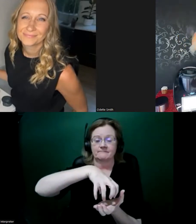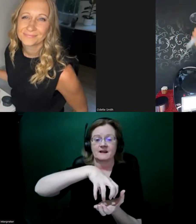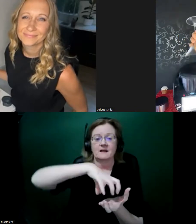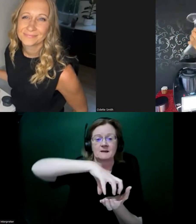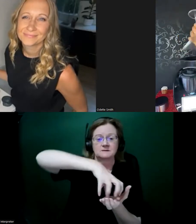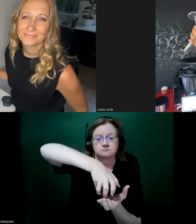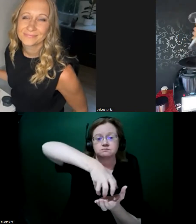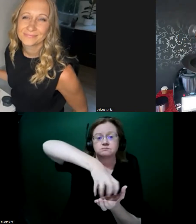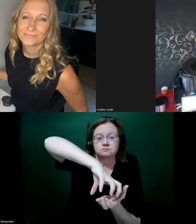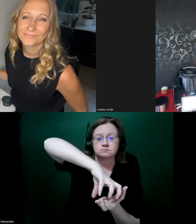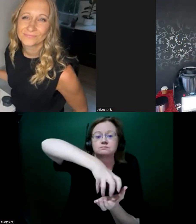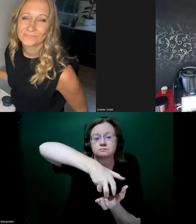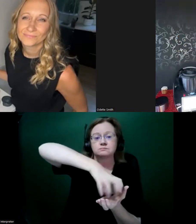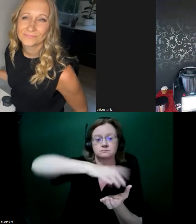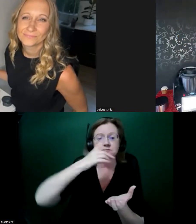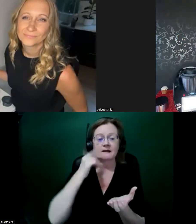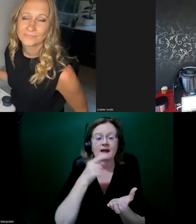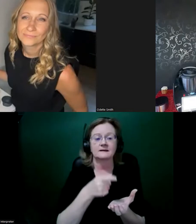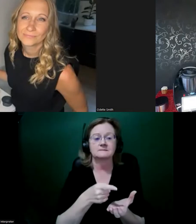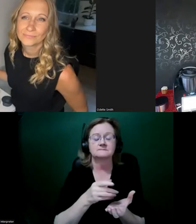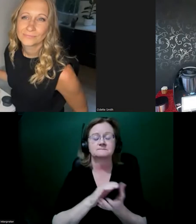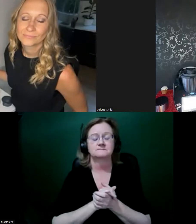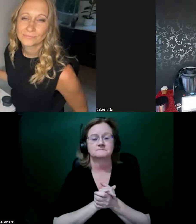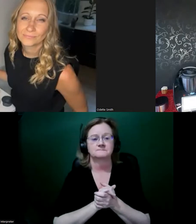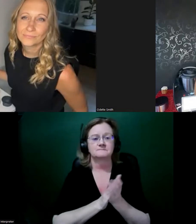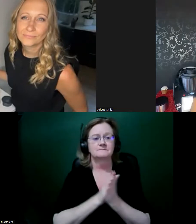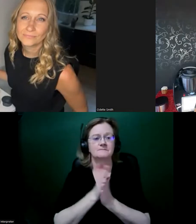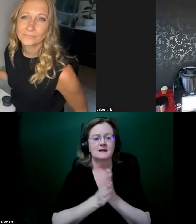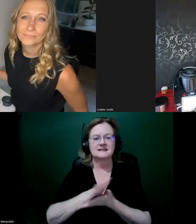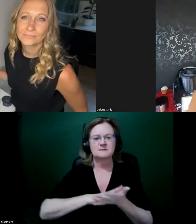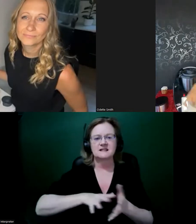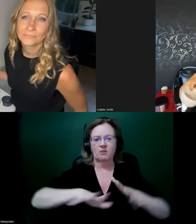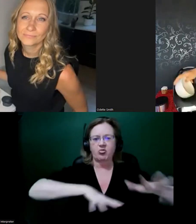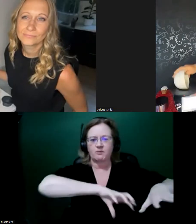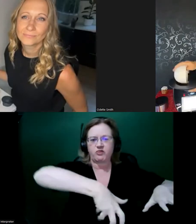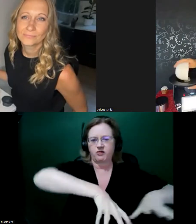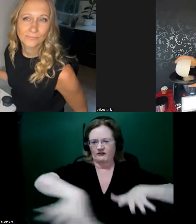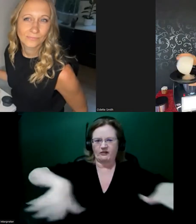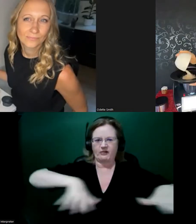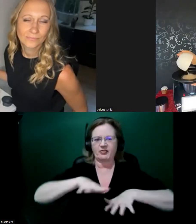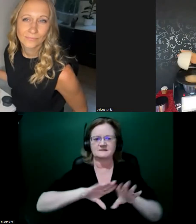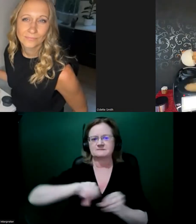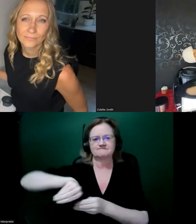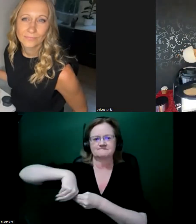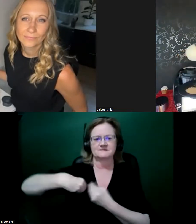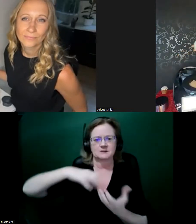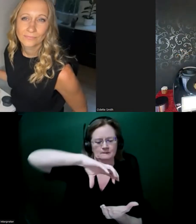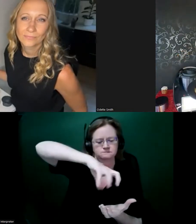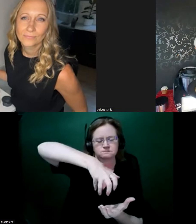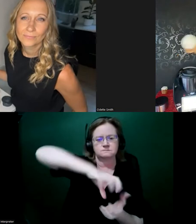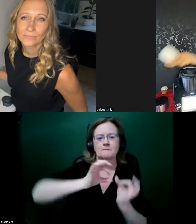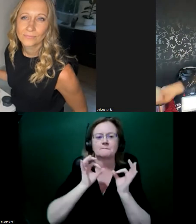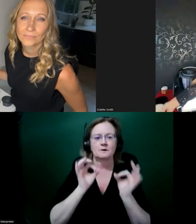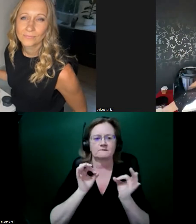actually rim the glasses in here, and that means there's no mess that's going on. So we're going to pour the mixture